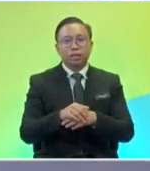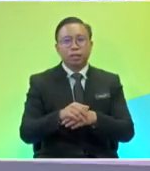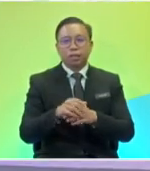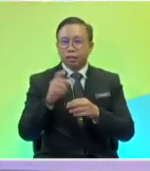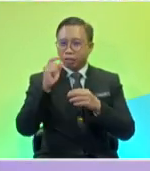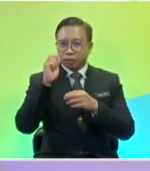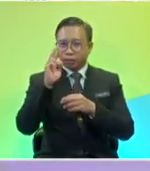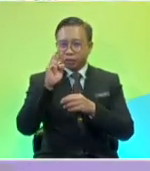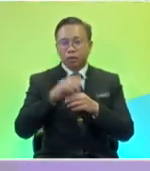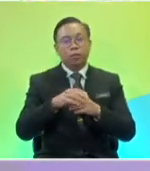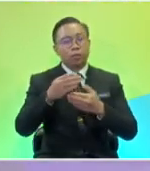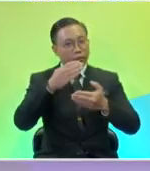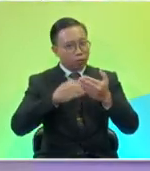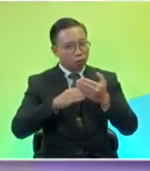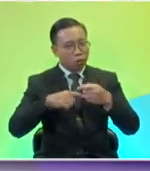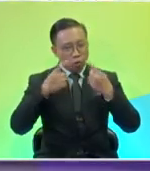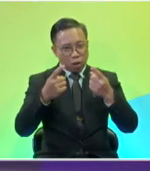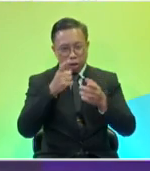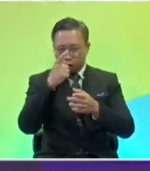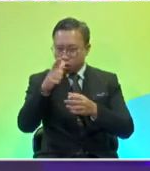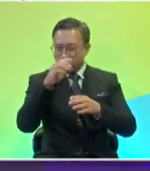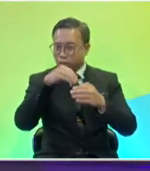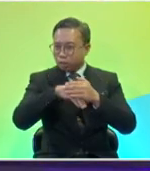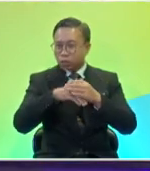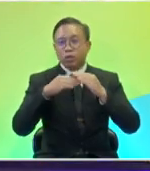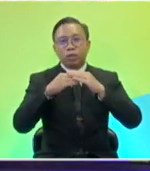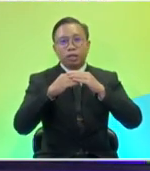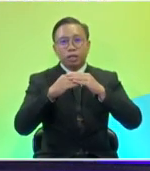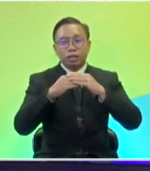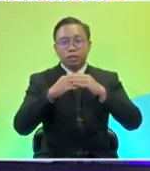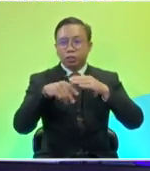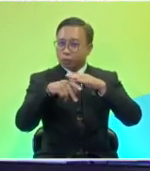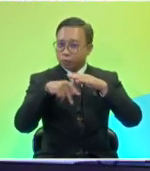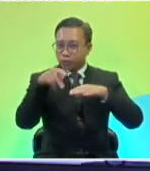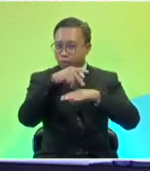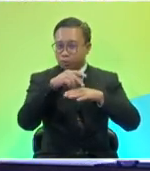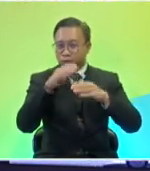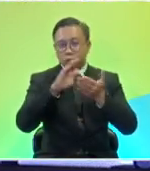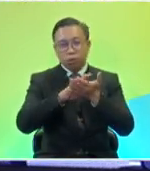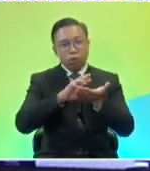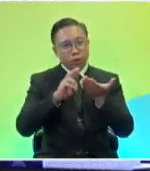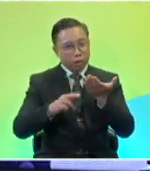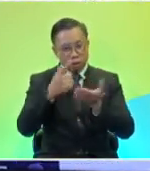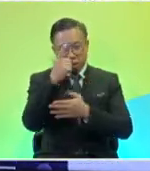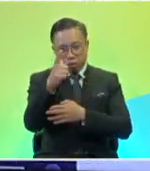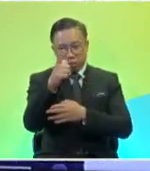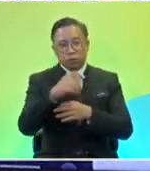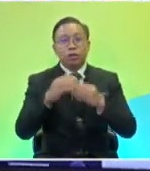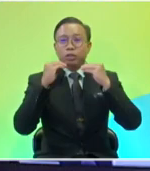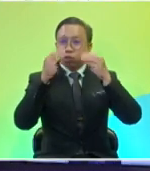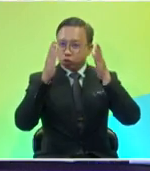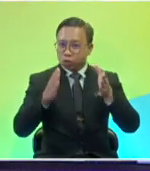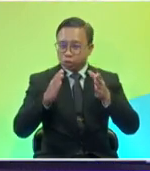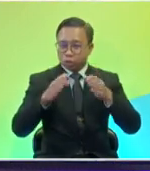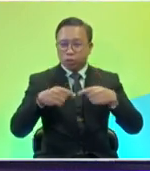Thivia. And before we get going, we'll be looking into English for preschool today. So let's have a look at the studio guest, the teacher that we are